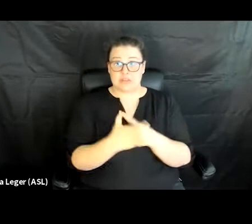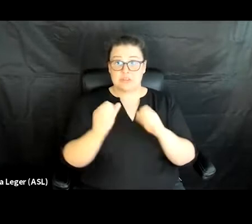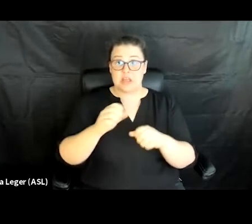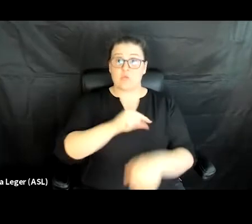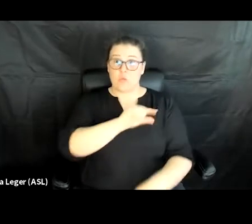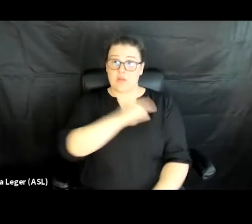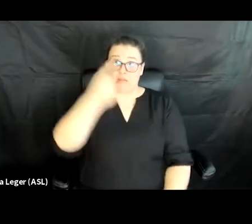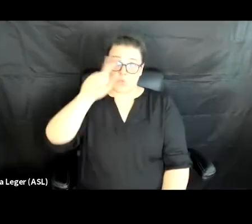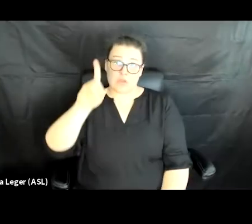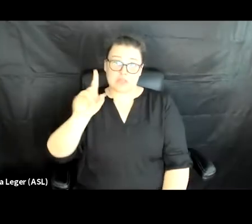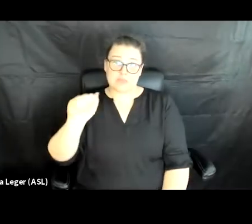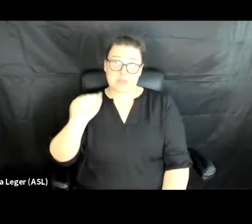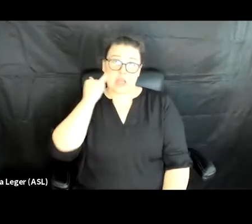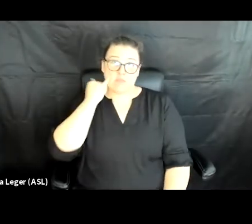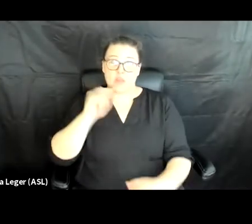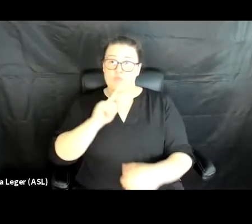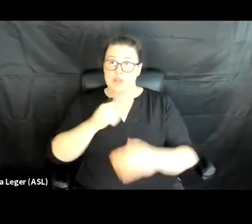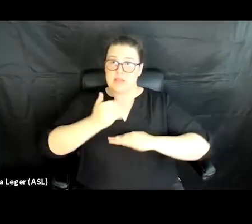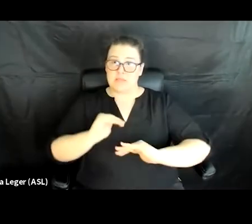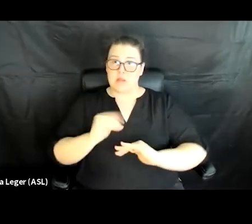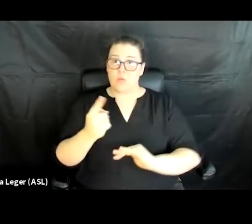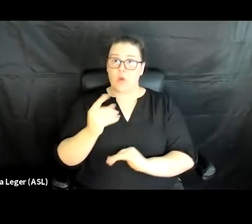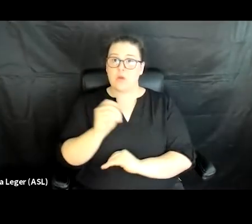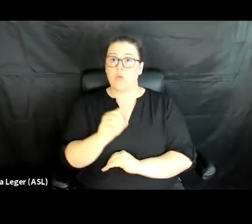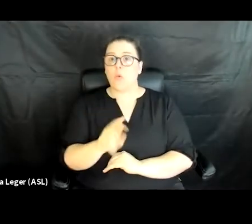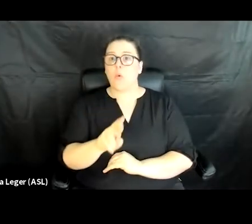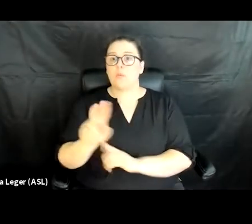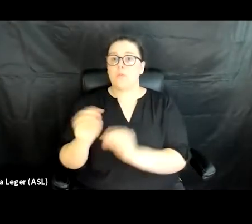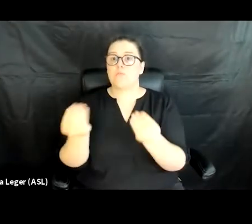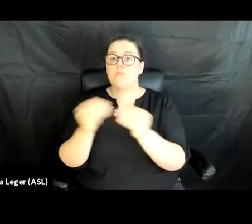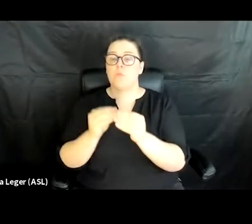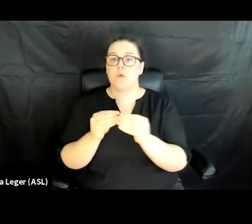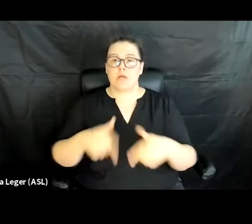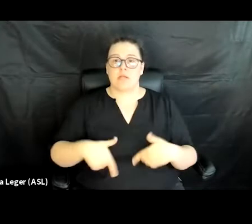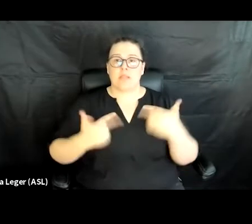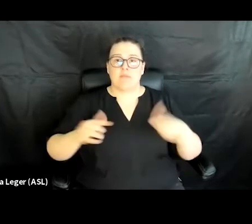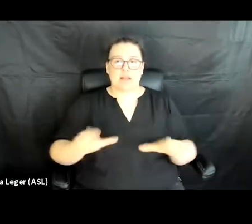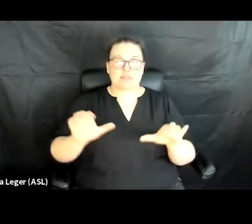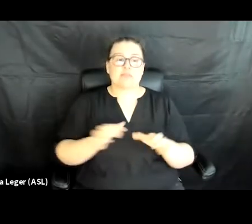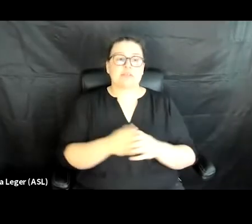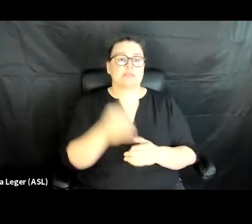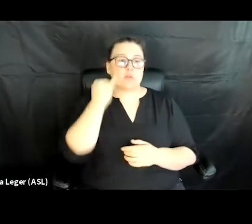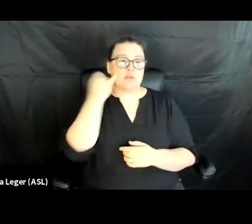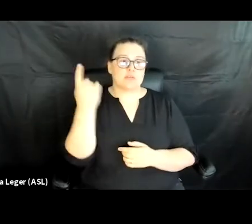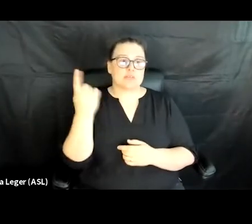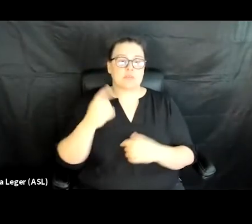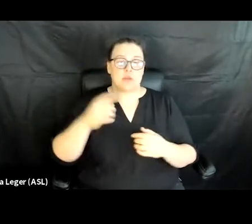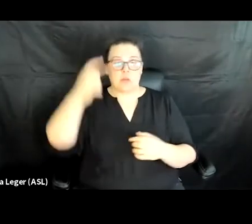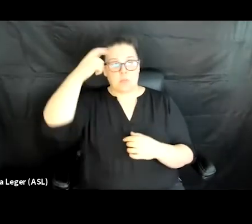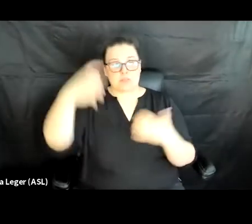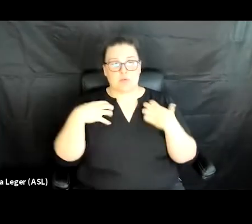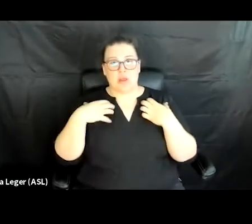substantially limit one or more life activities, and that can include employment. So if someone's mental health condition does meet